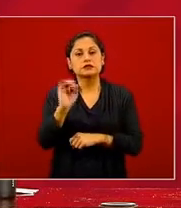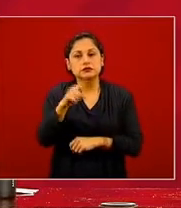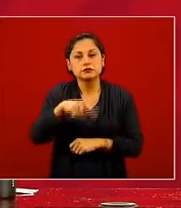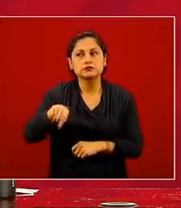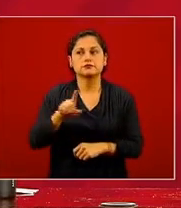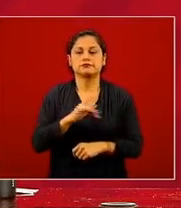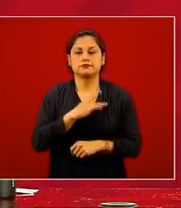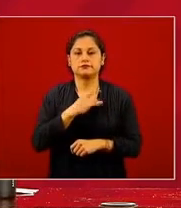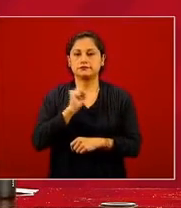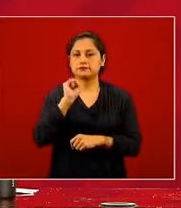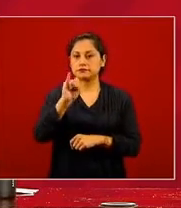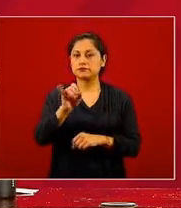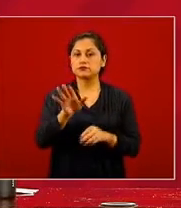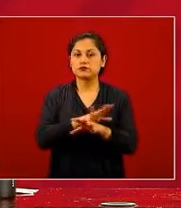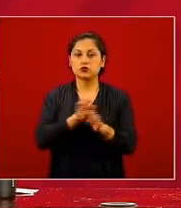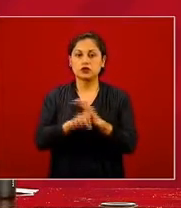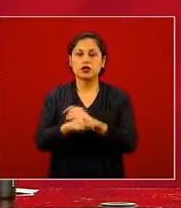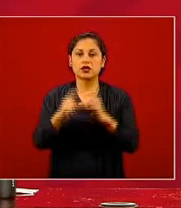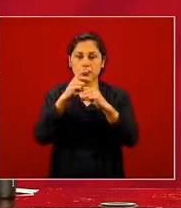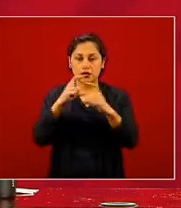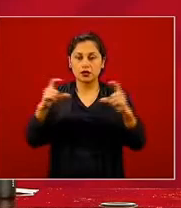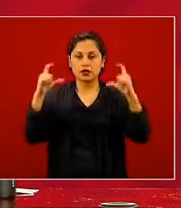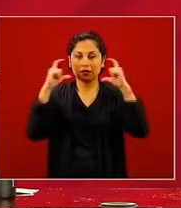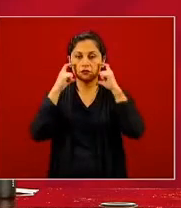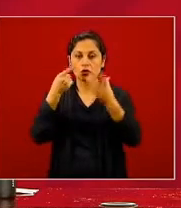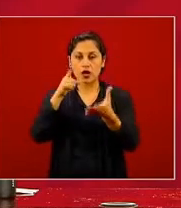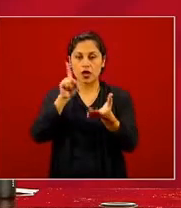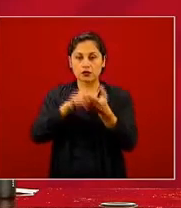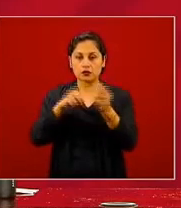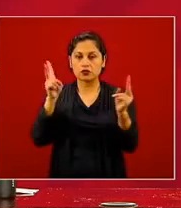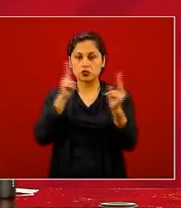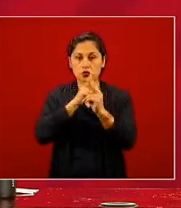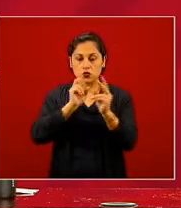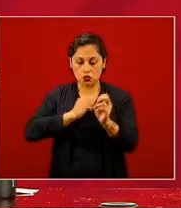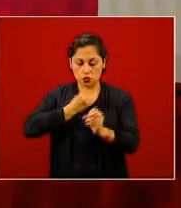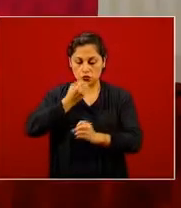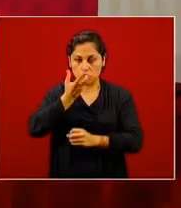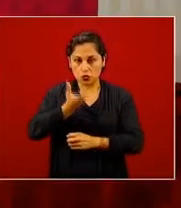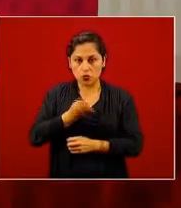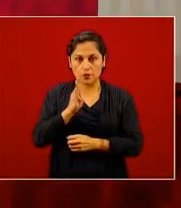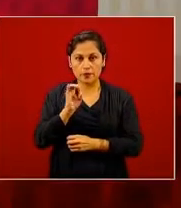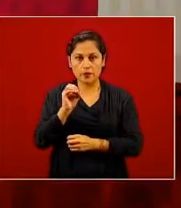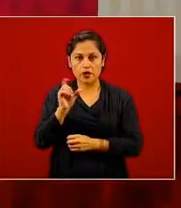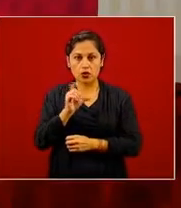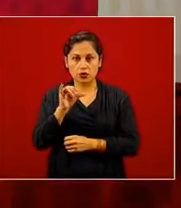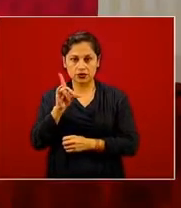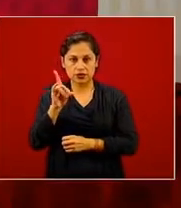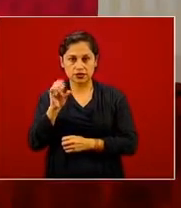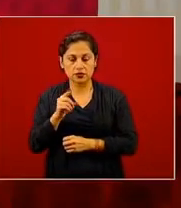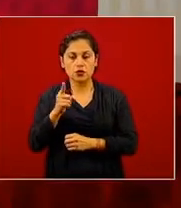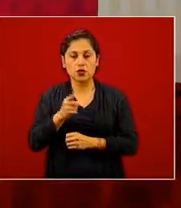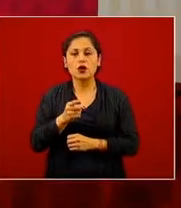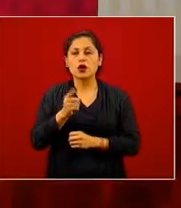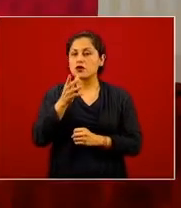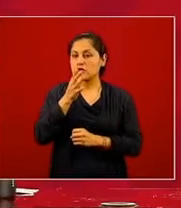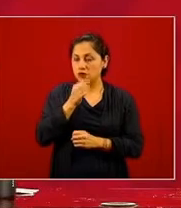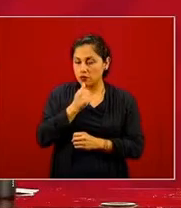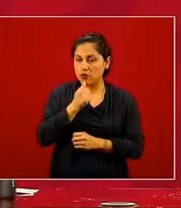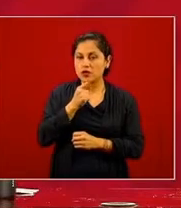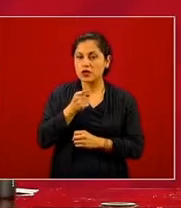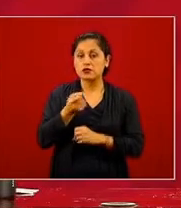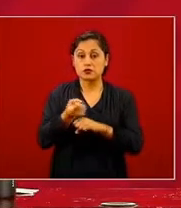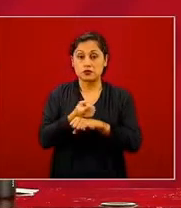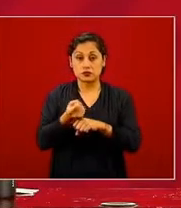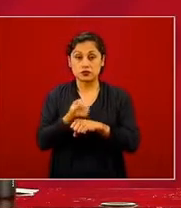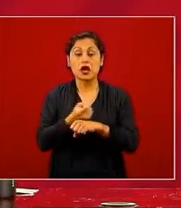wearing a mask. But something that can happen is two things, and I might want to point. One is